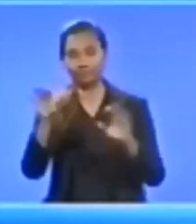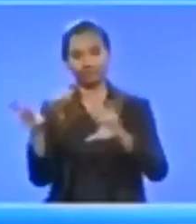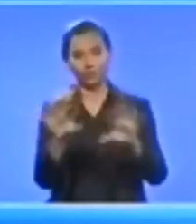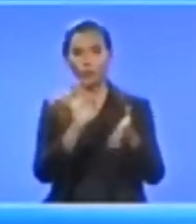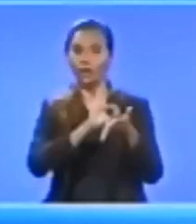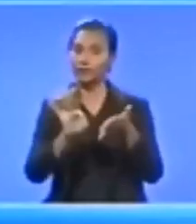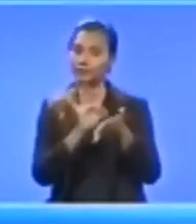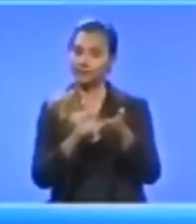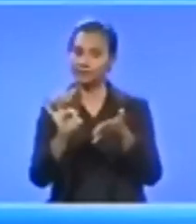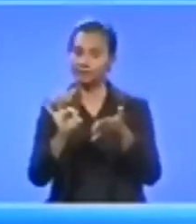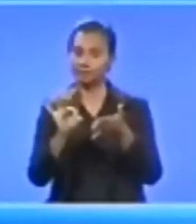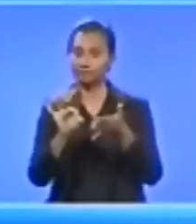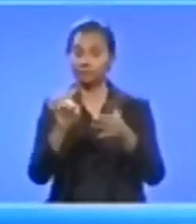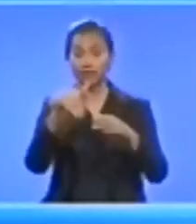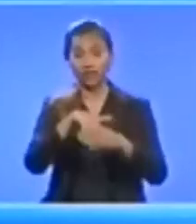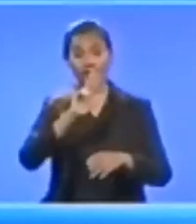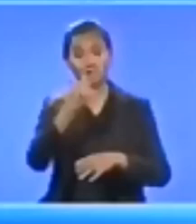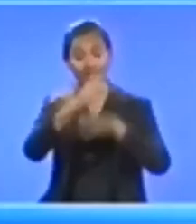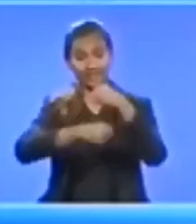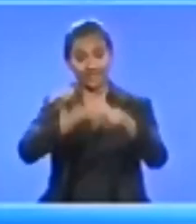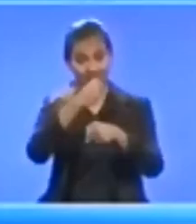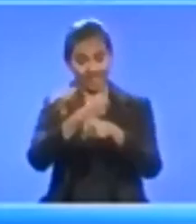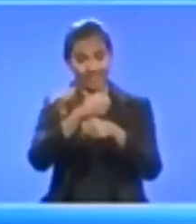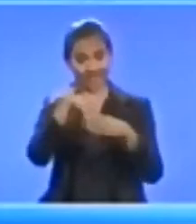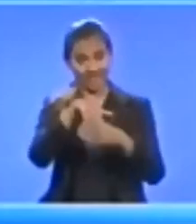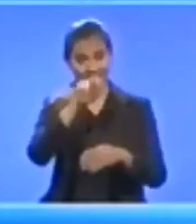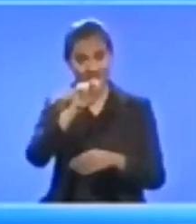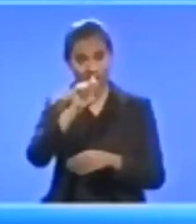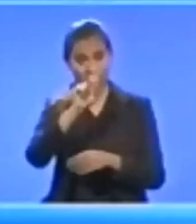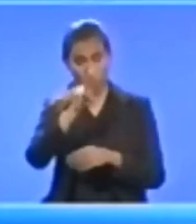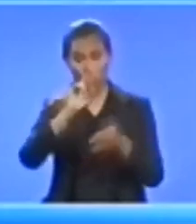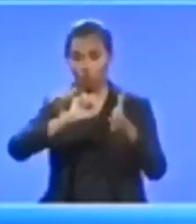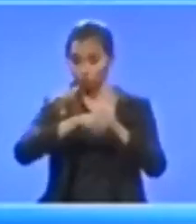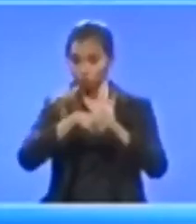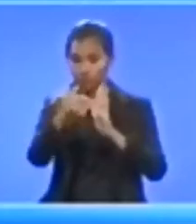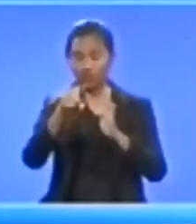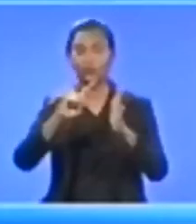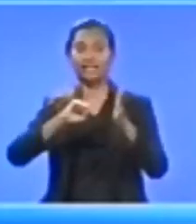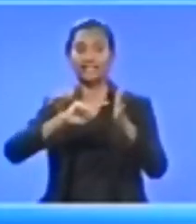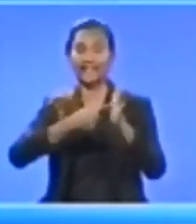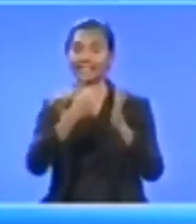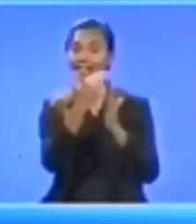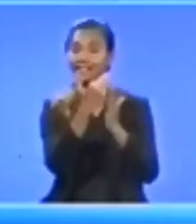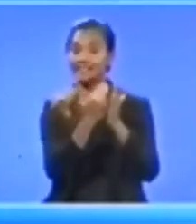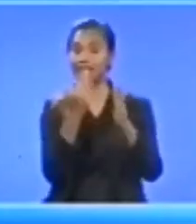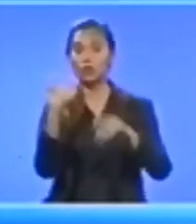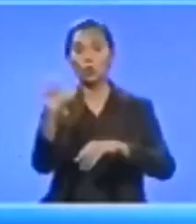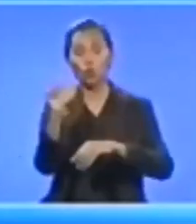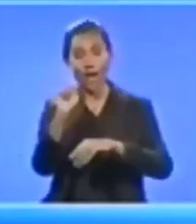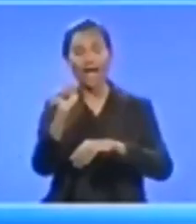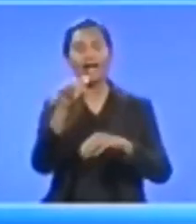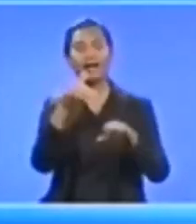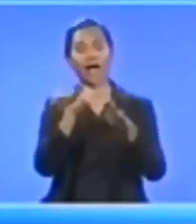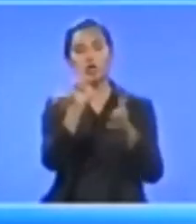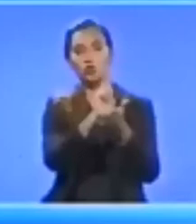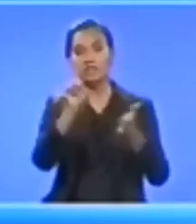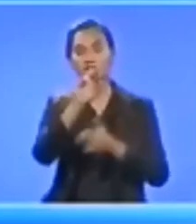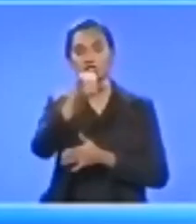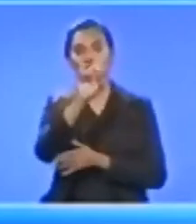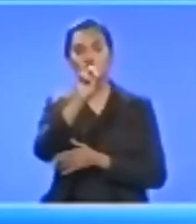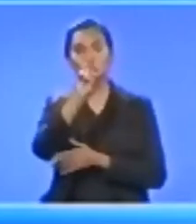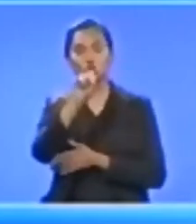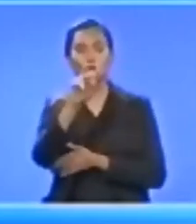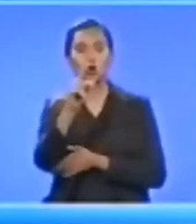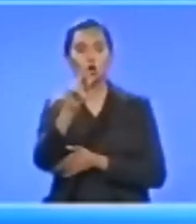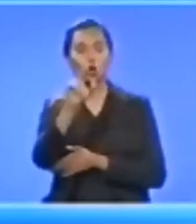her third year at NTU now, she will soon be starting lessons at Jönköping University in Sweden